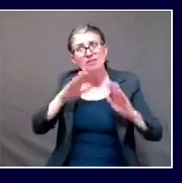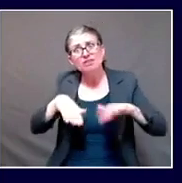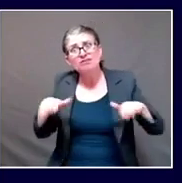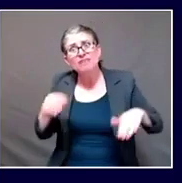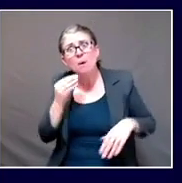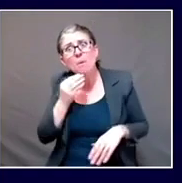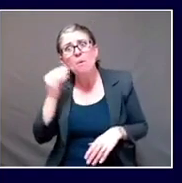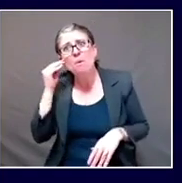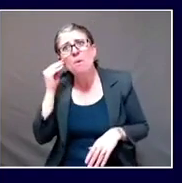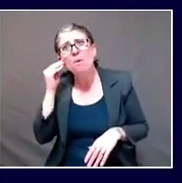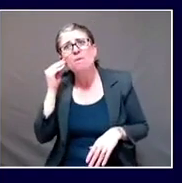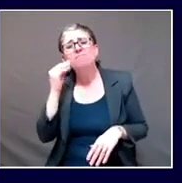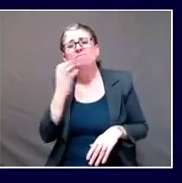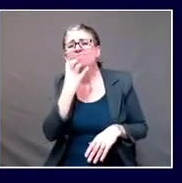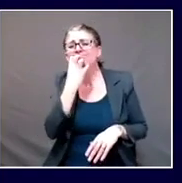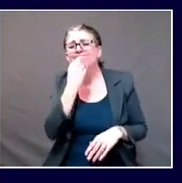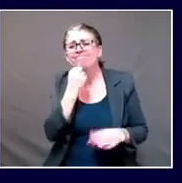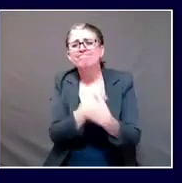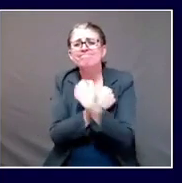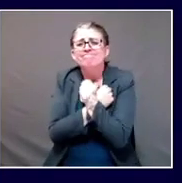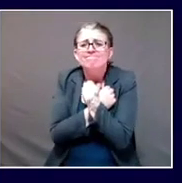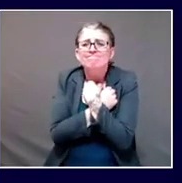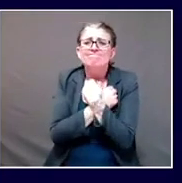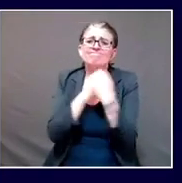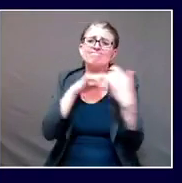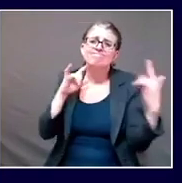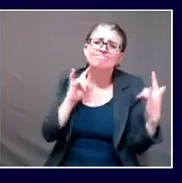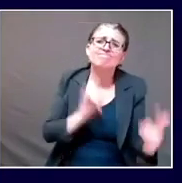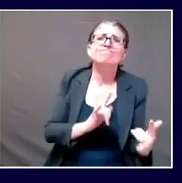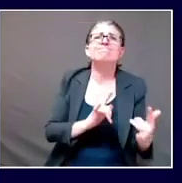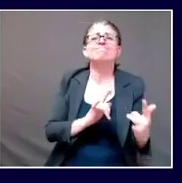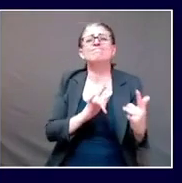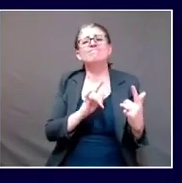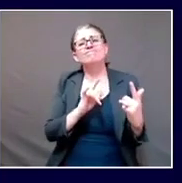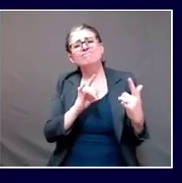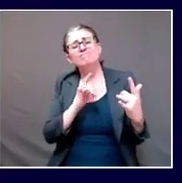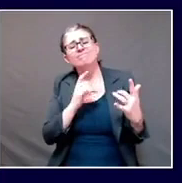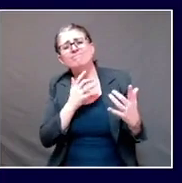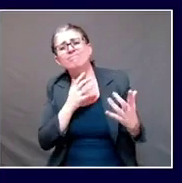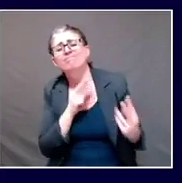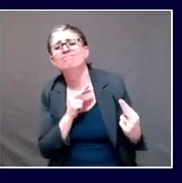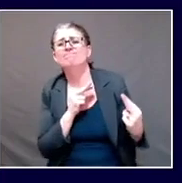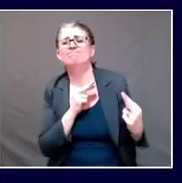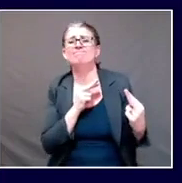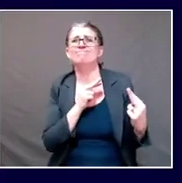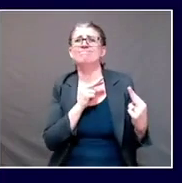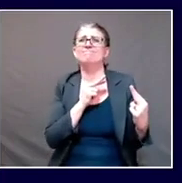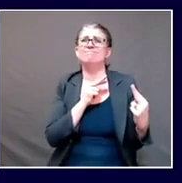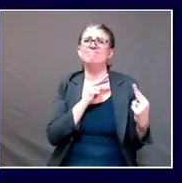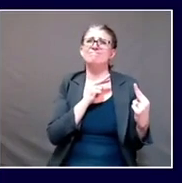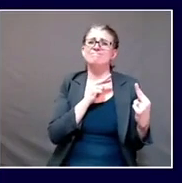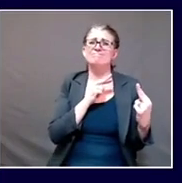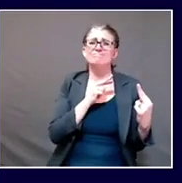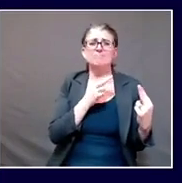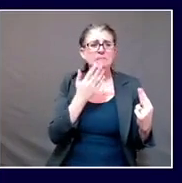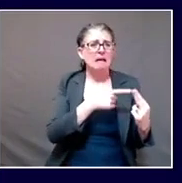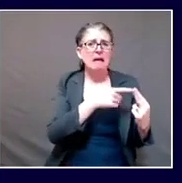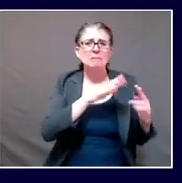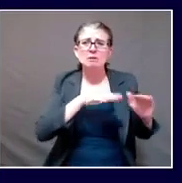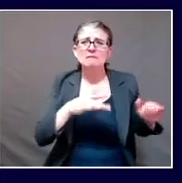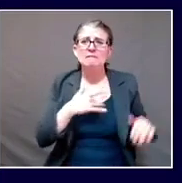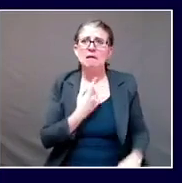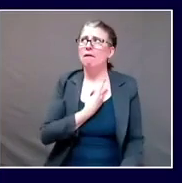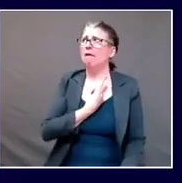loved they're feeling isolated to the feeling scared as well. The people I miss the people right now, not just my